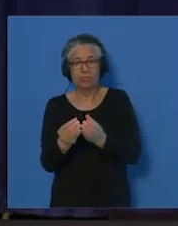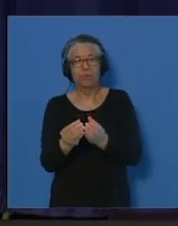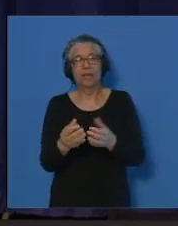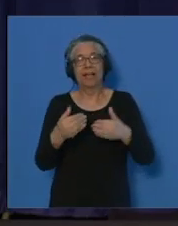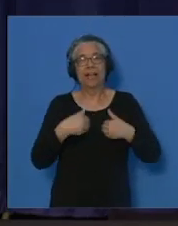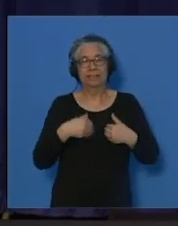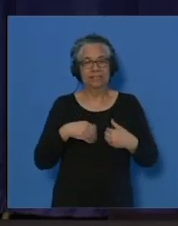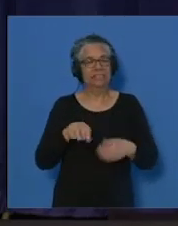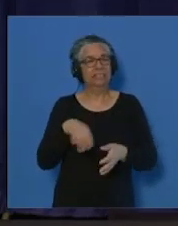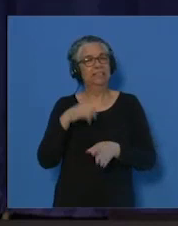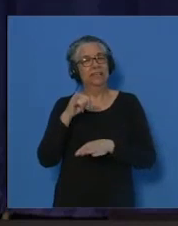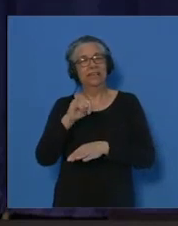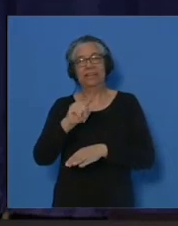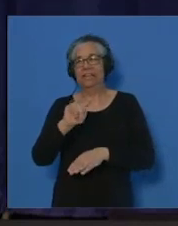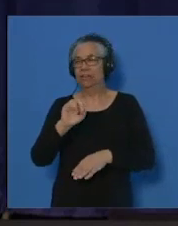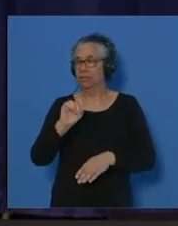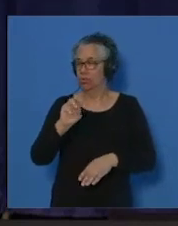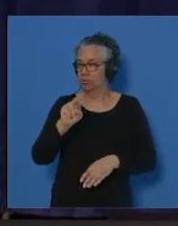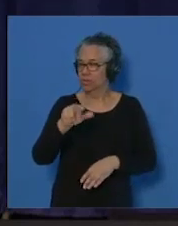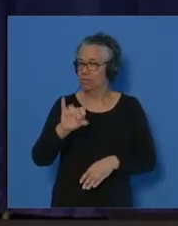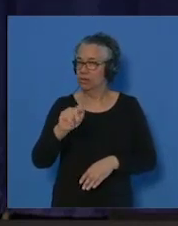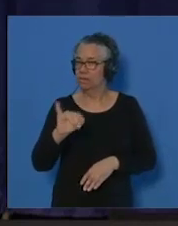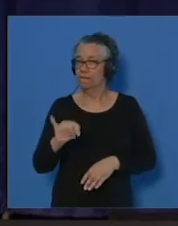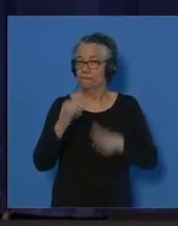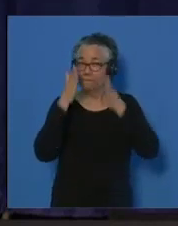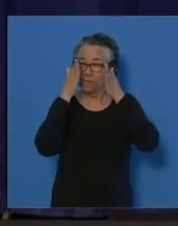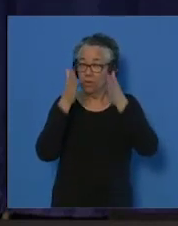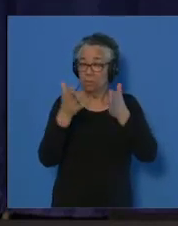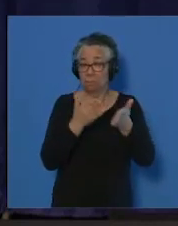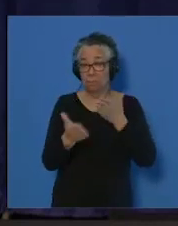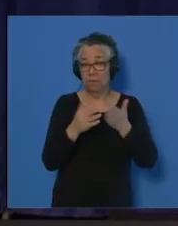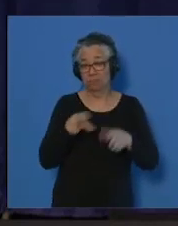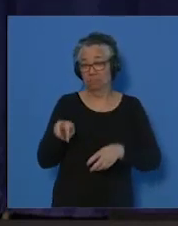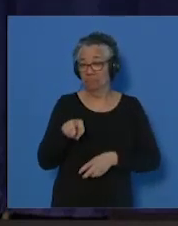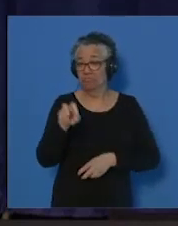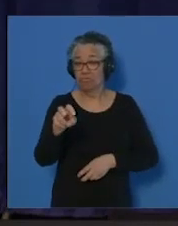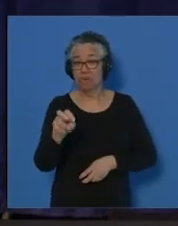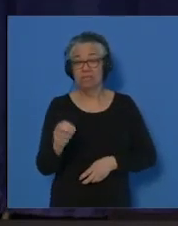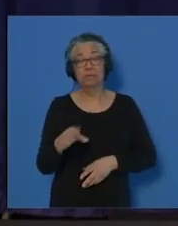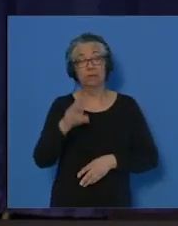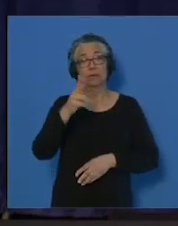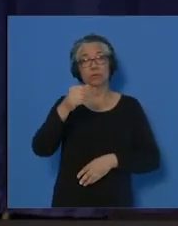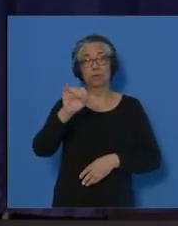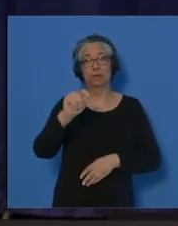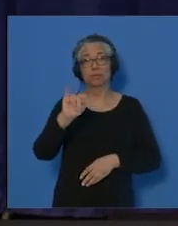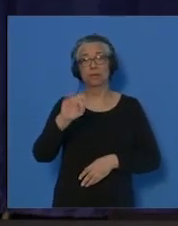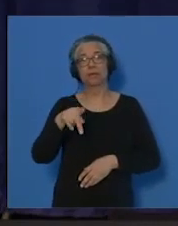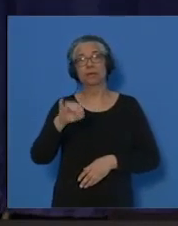focus and may include tourism and hospitality, technology and infrastructure, financial